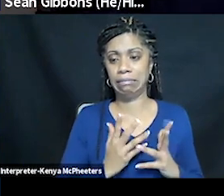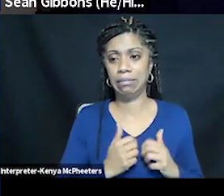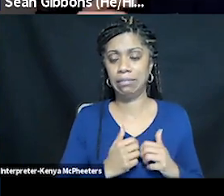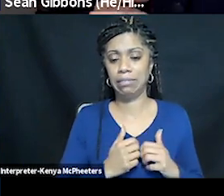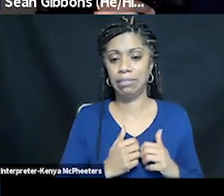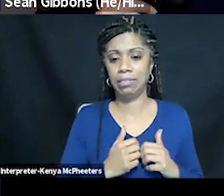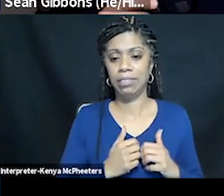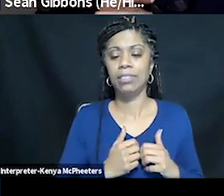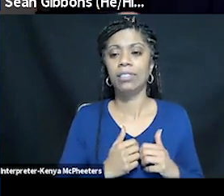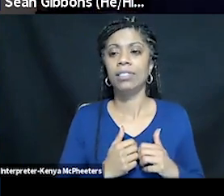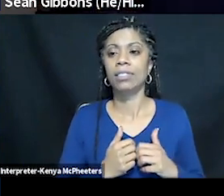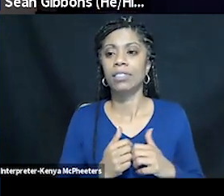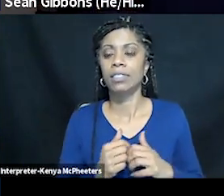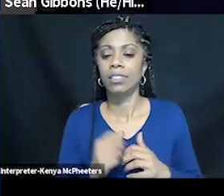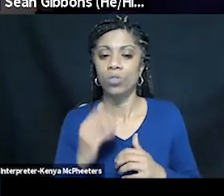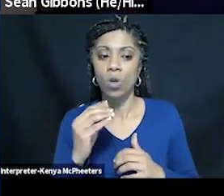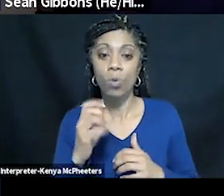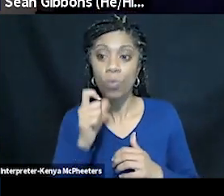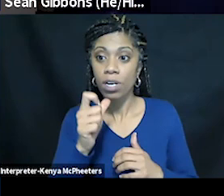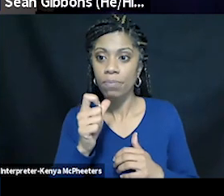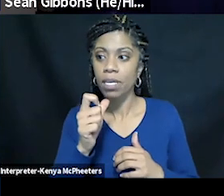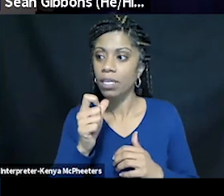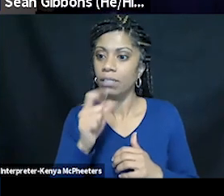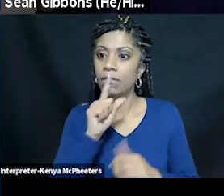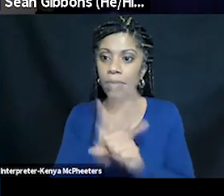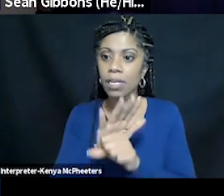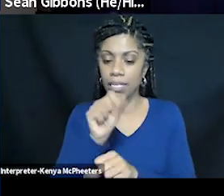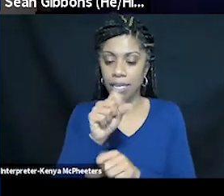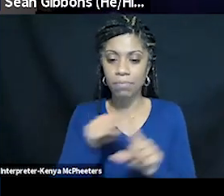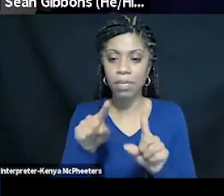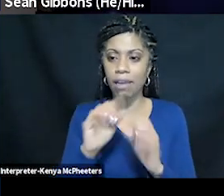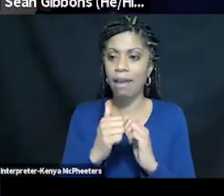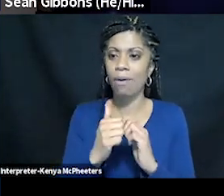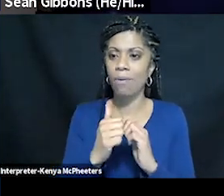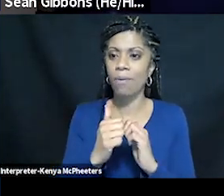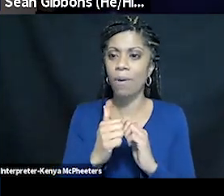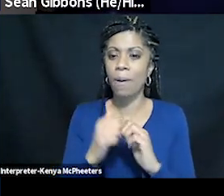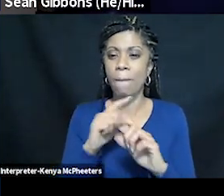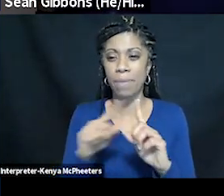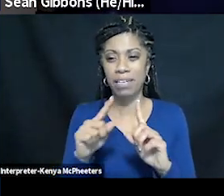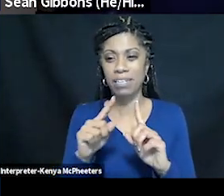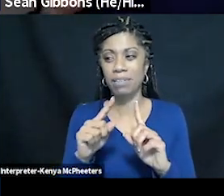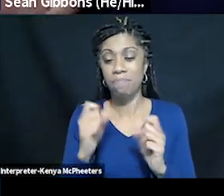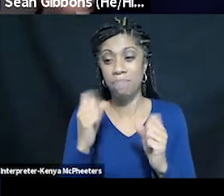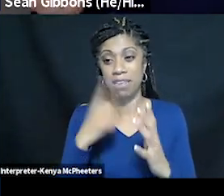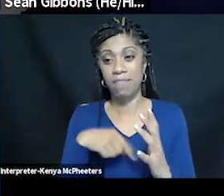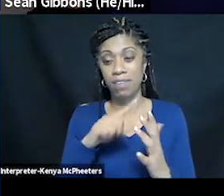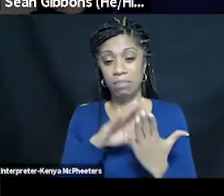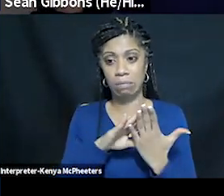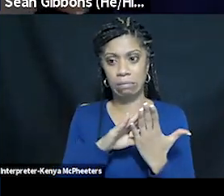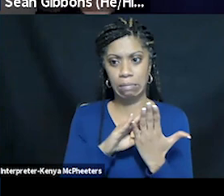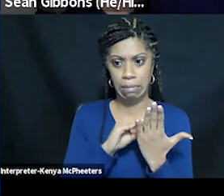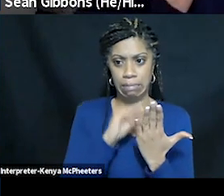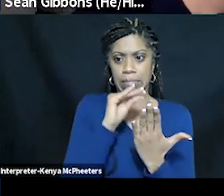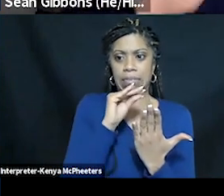gang. Unequivocal in our commitment. So how do we own the fact that many of us are still very much in a learning stage? We want to be in the right place,